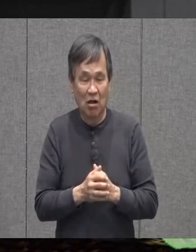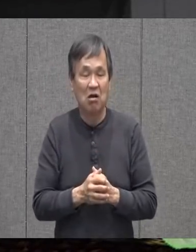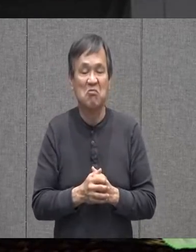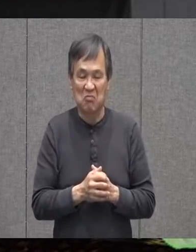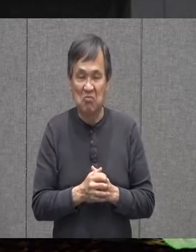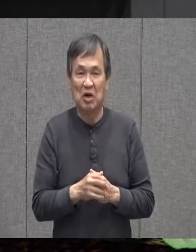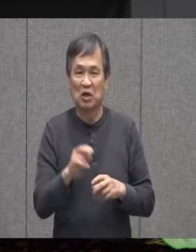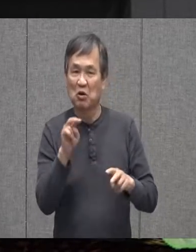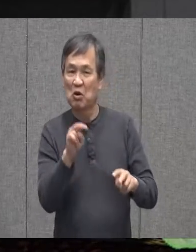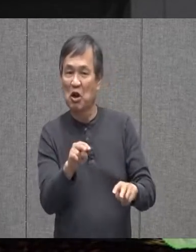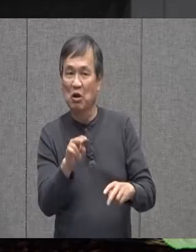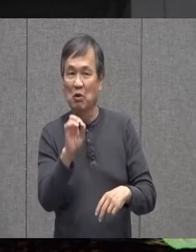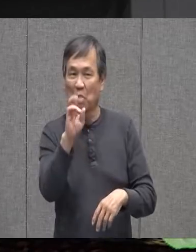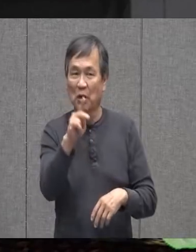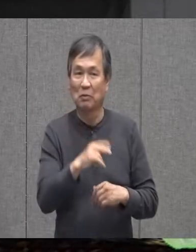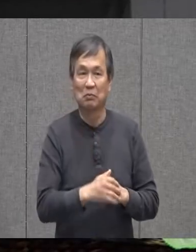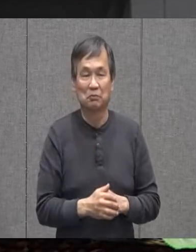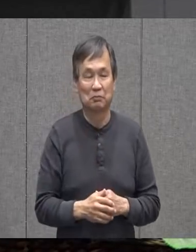check it out.